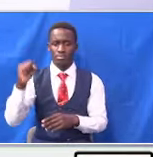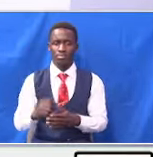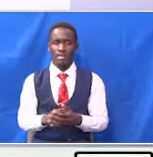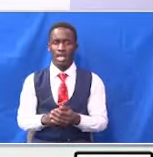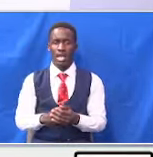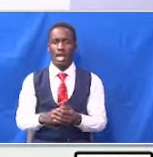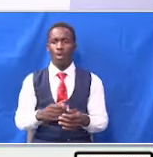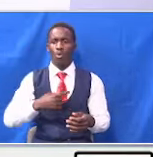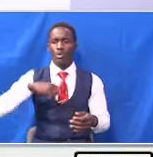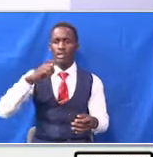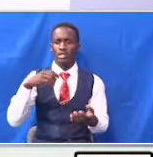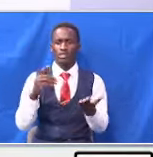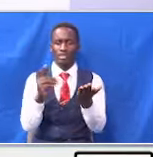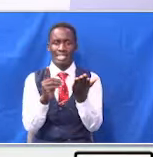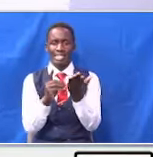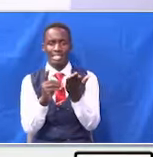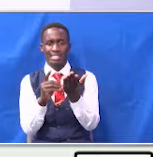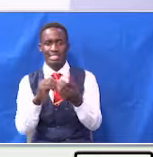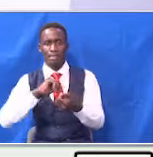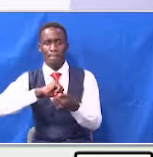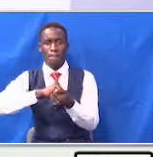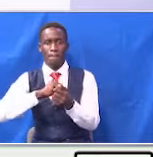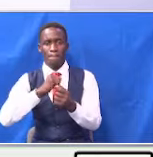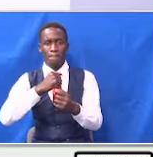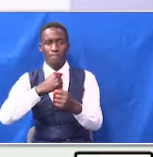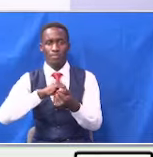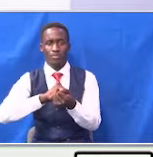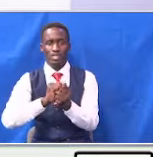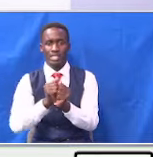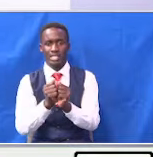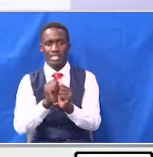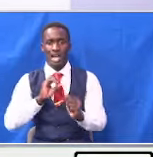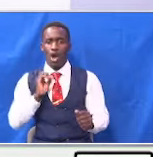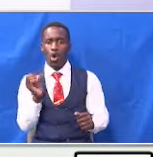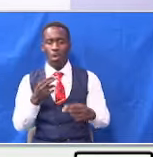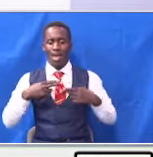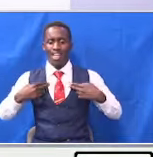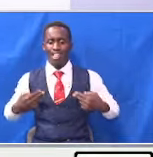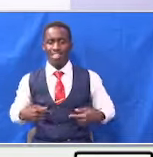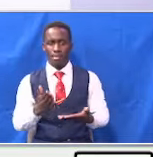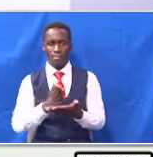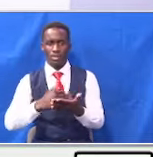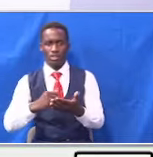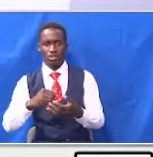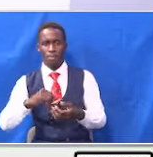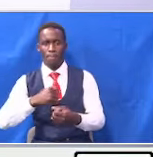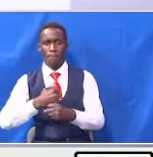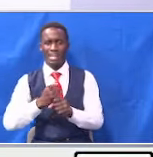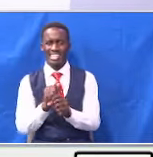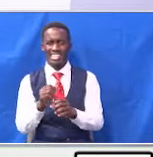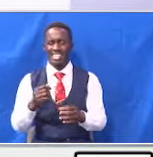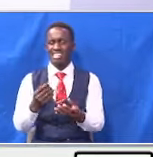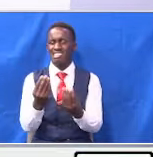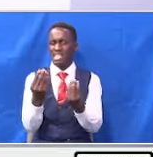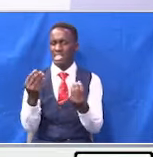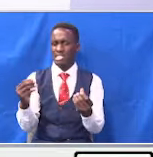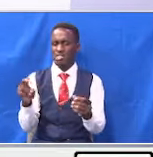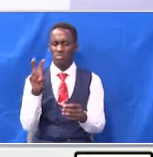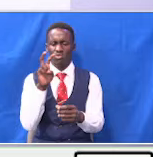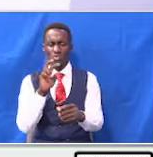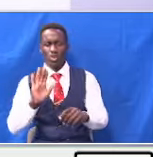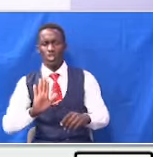we digitize our health sector, we make it easier to pay claims. We make it easier to monitor your own health insurance. You can track it